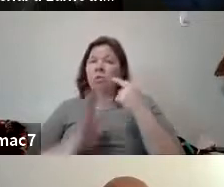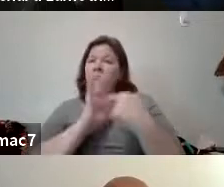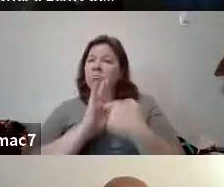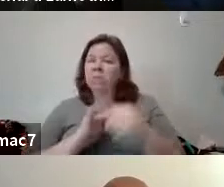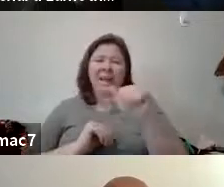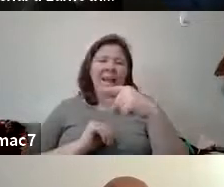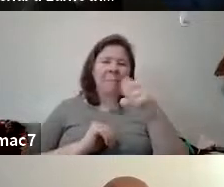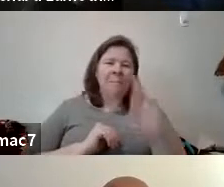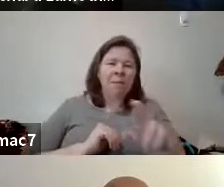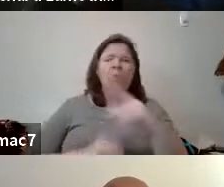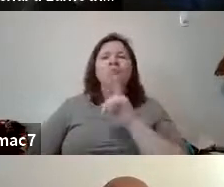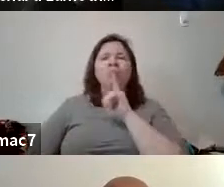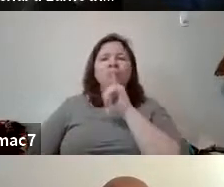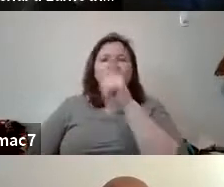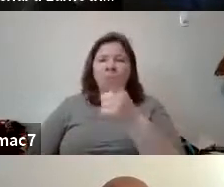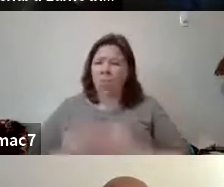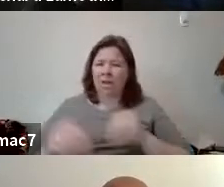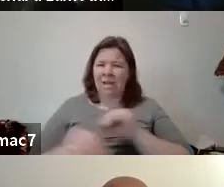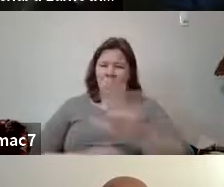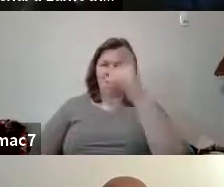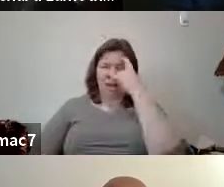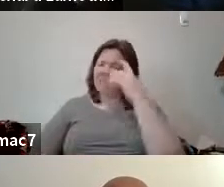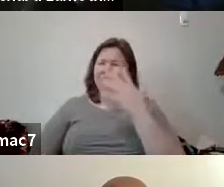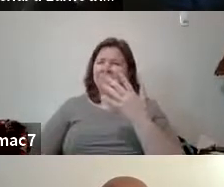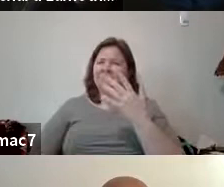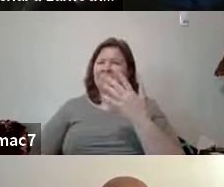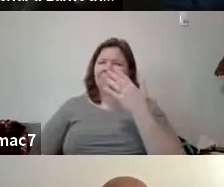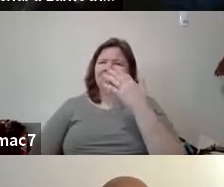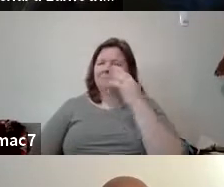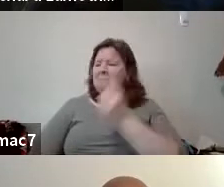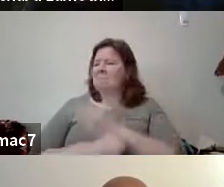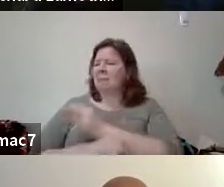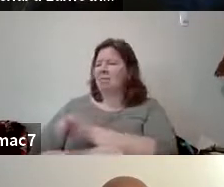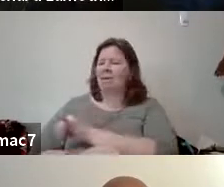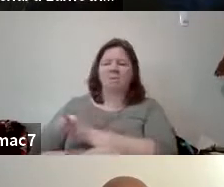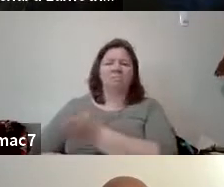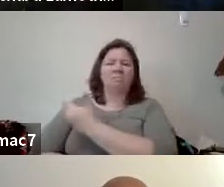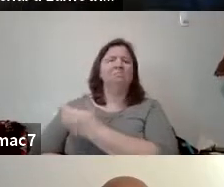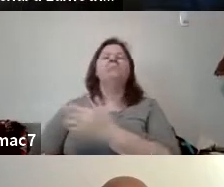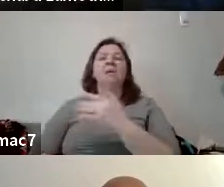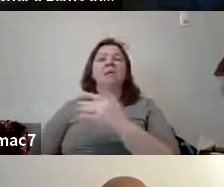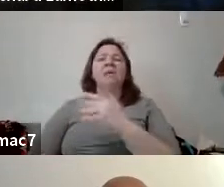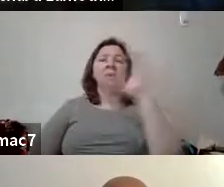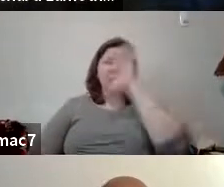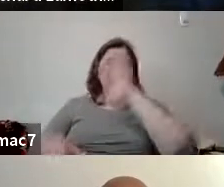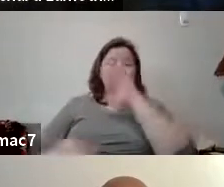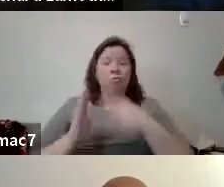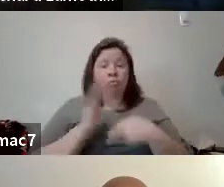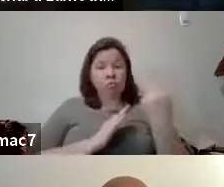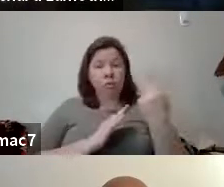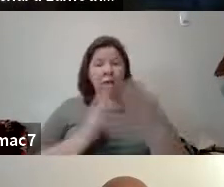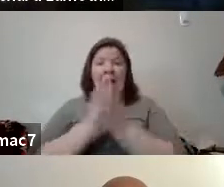real. It's just what's in your head. And so get over it. Seek the truth. I always tell people to ask, seek, and